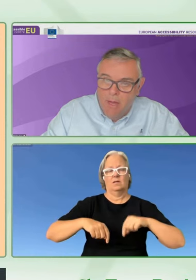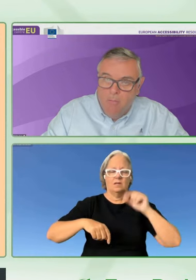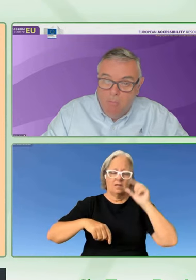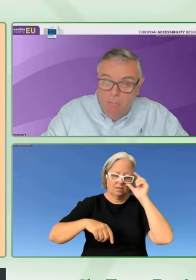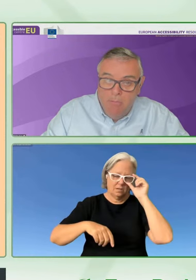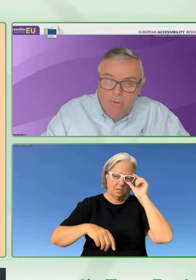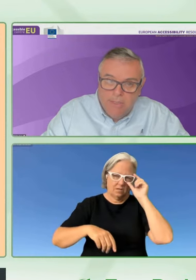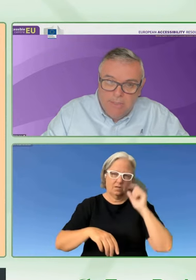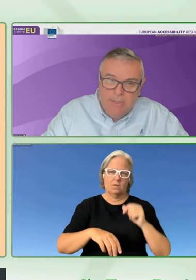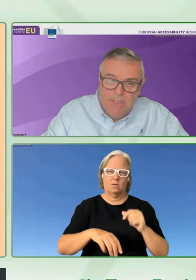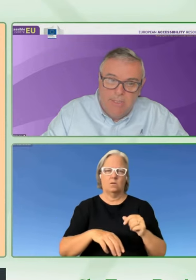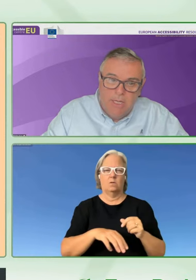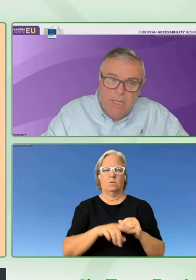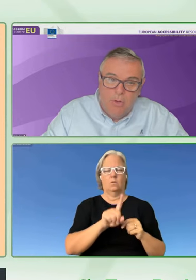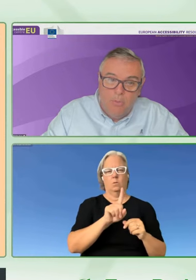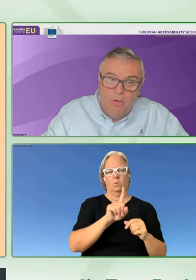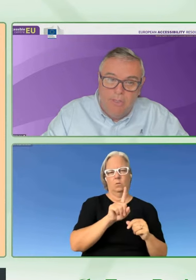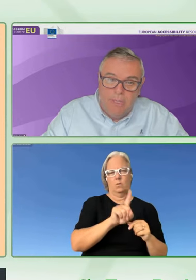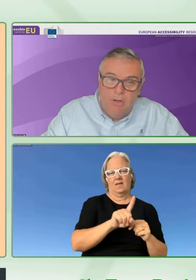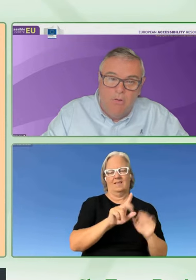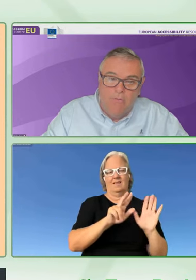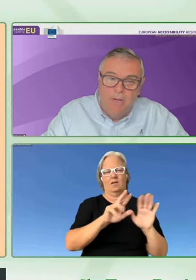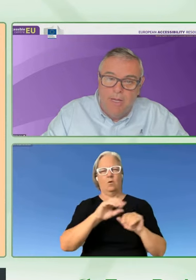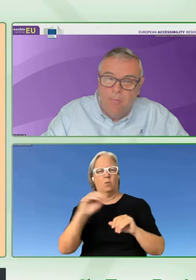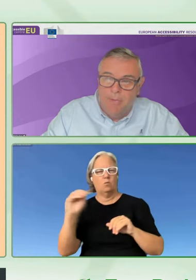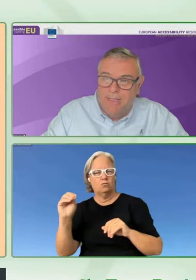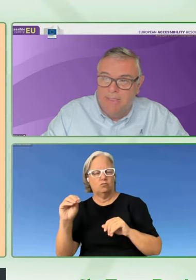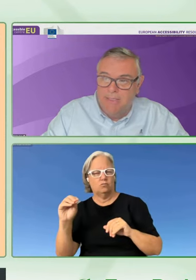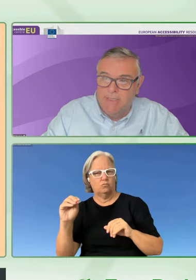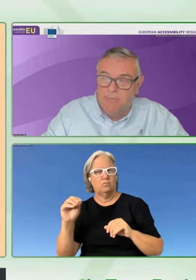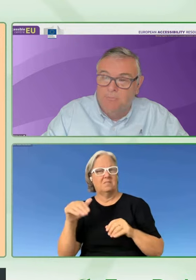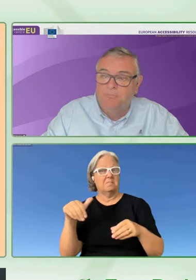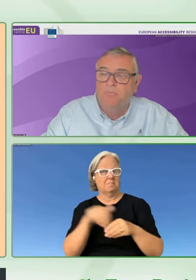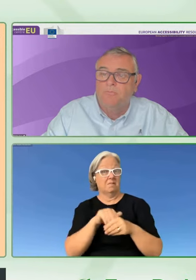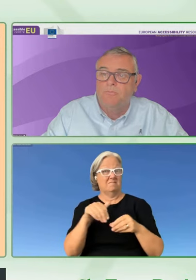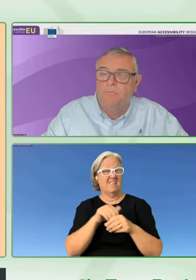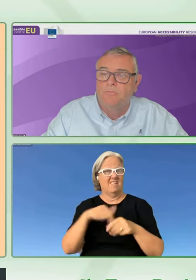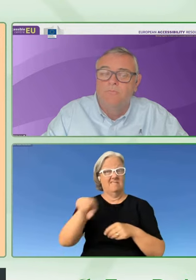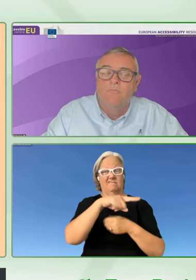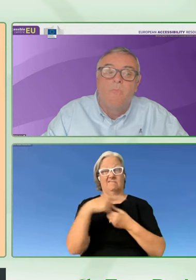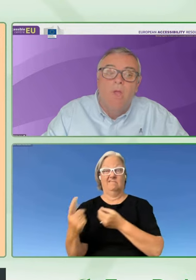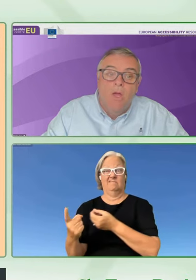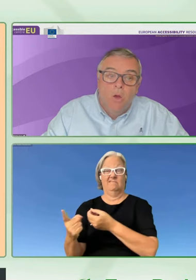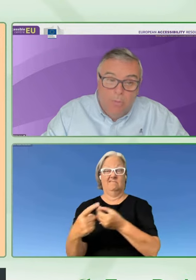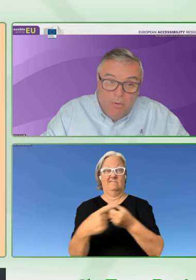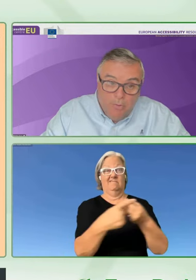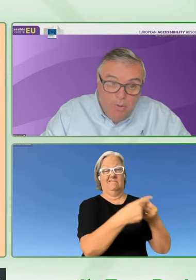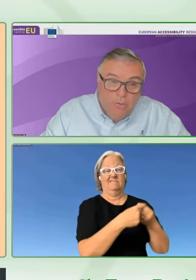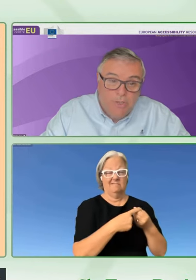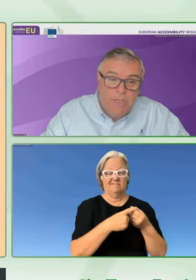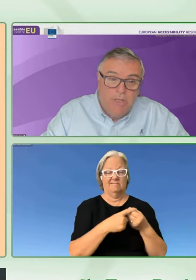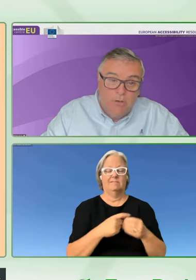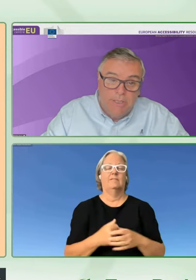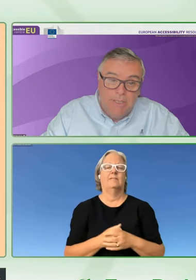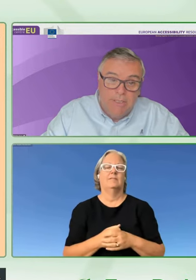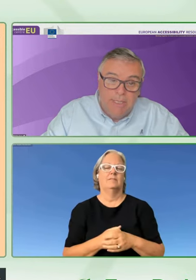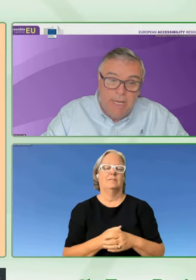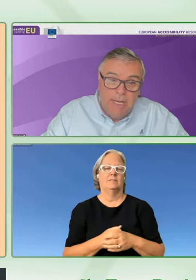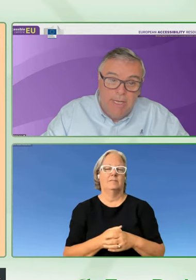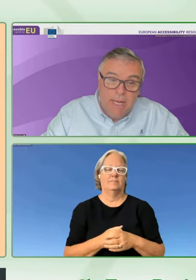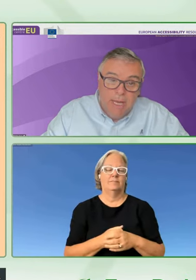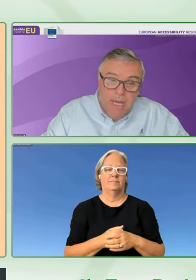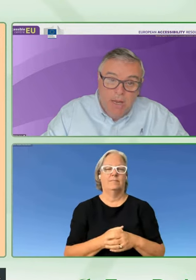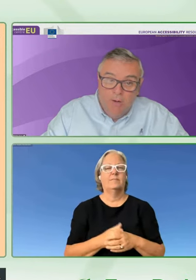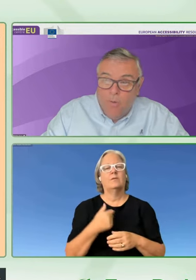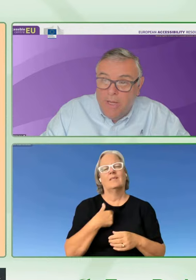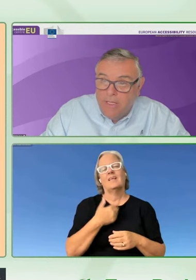1,800 members in this community of practices. We produce contents